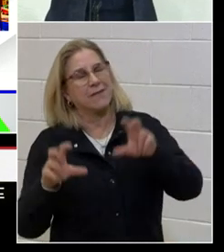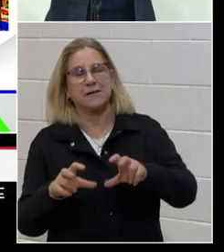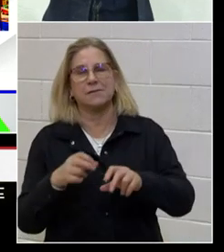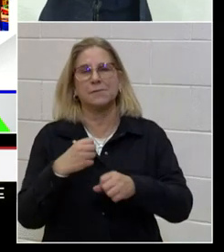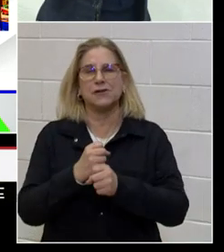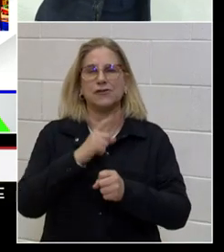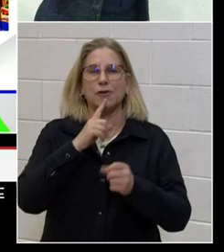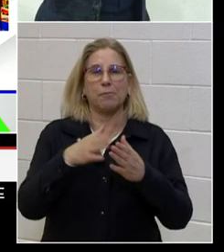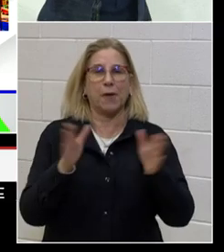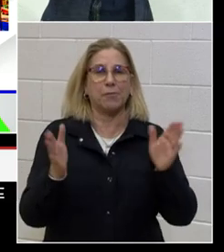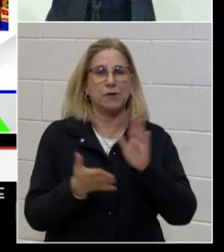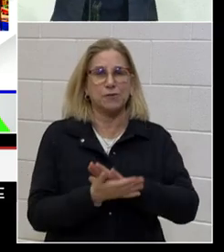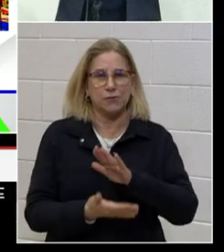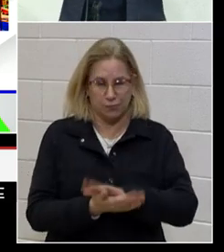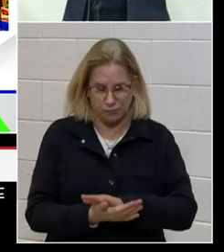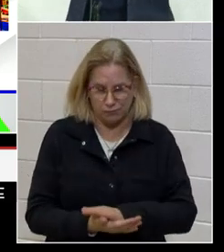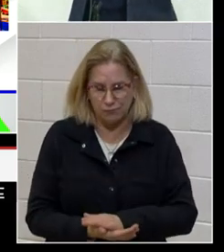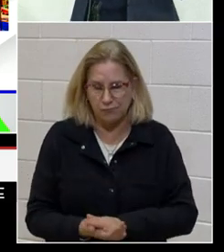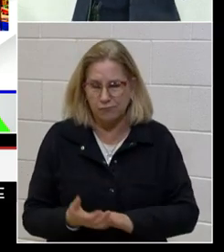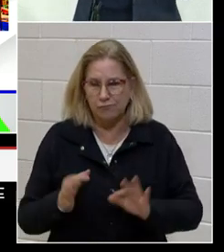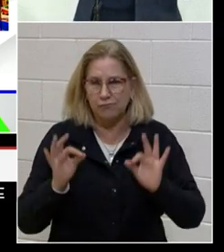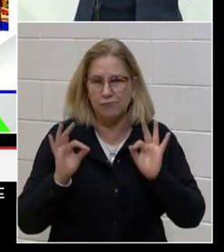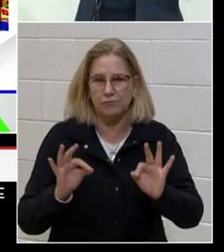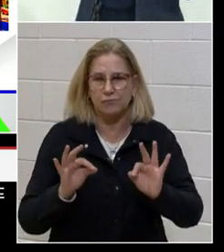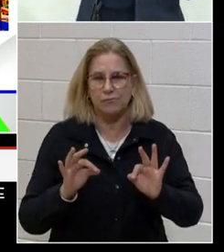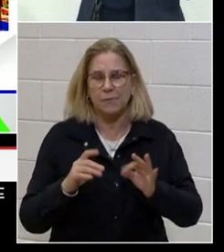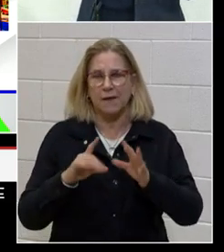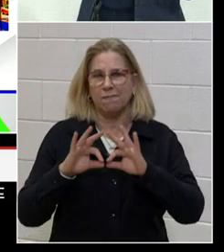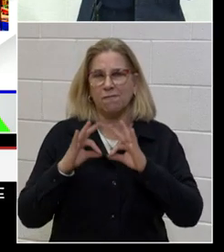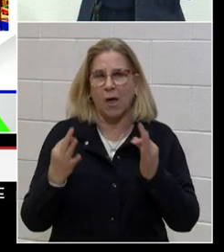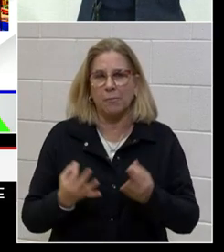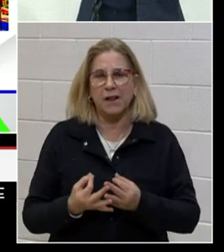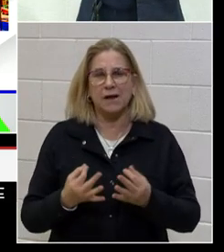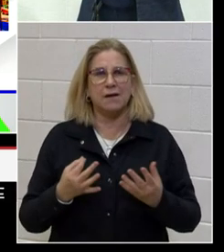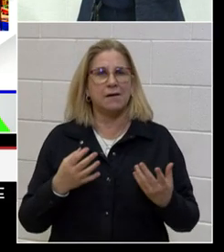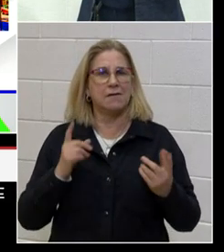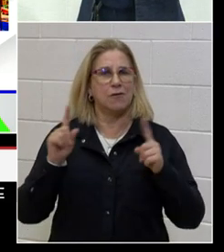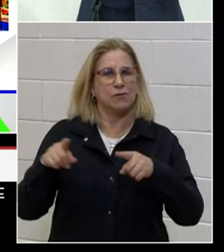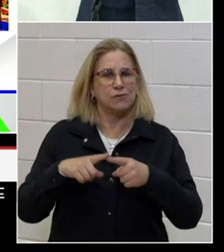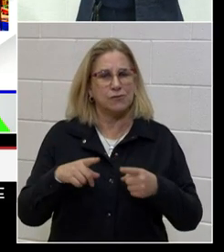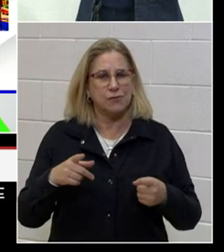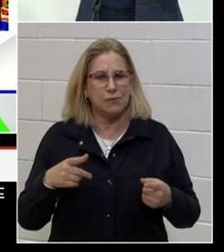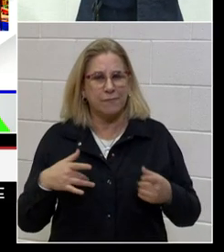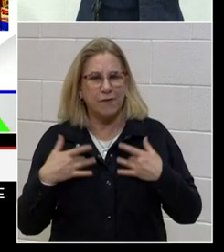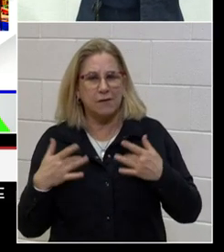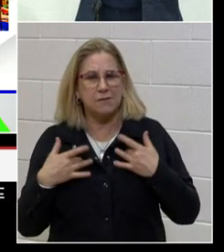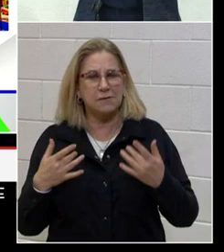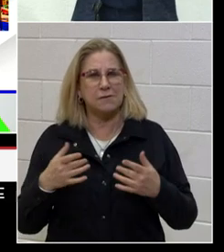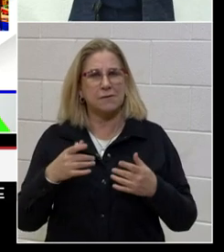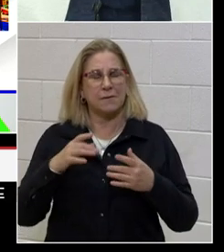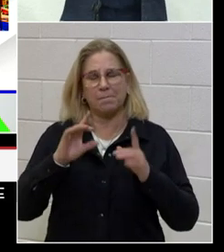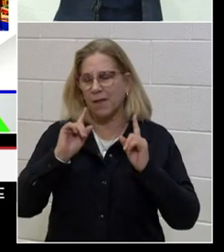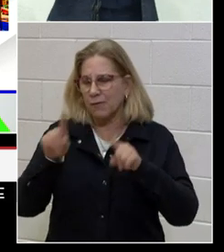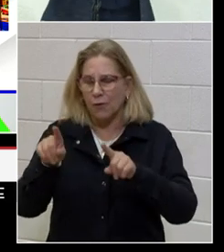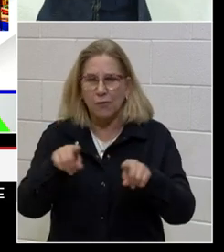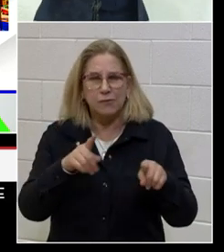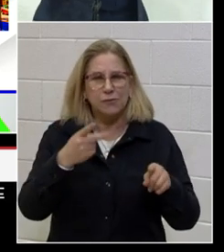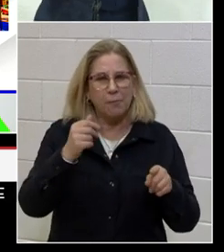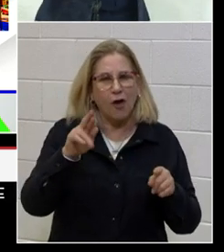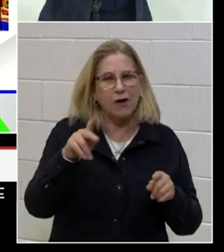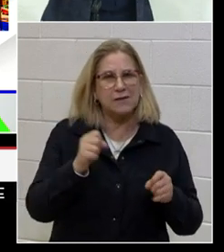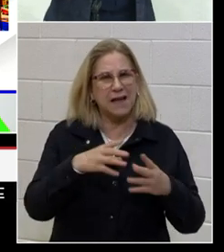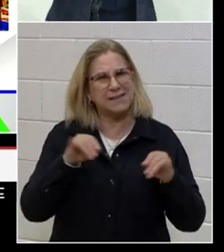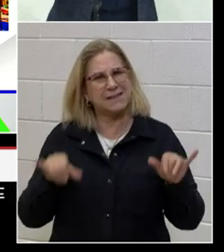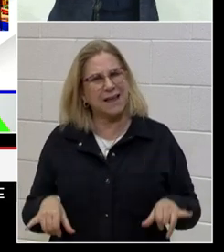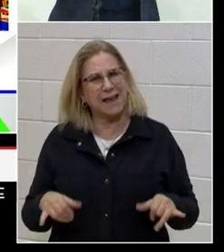a magnet for families to come to Washington and stay in Washington, but also why people feel safe going about